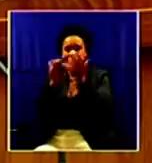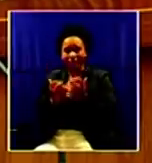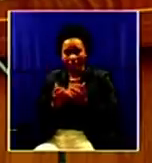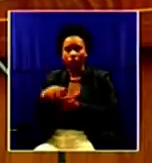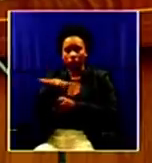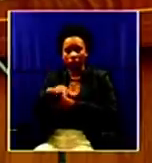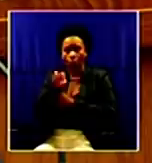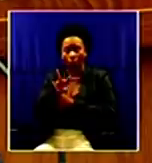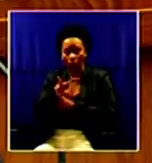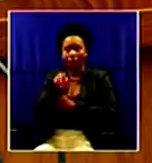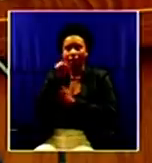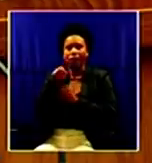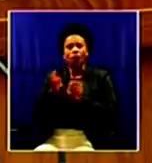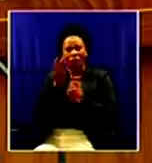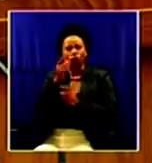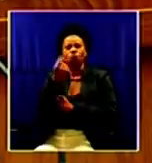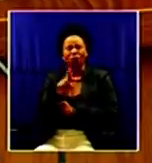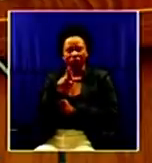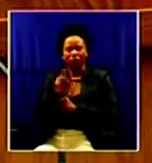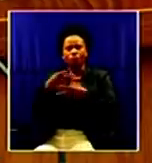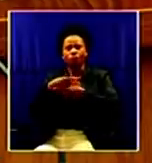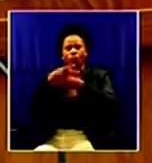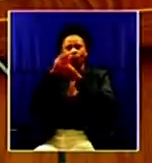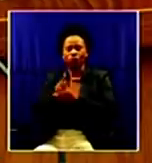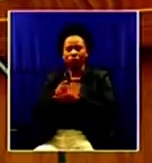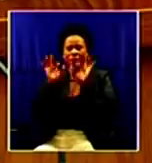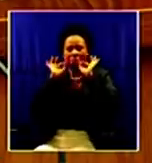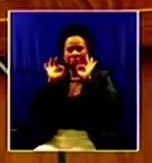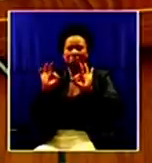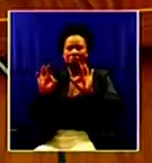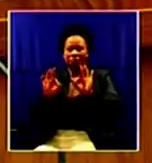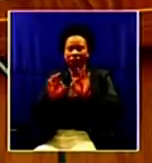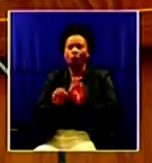to produce significantly re-costed